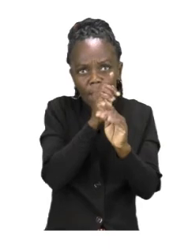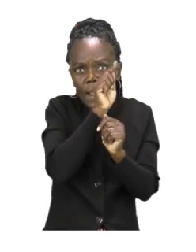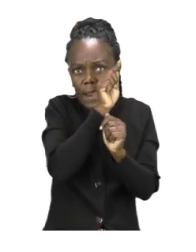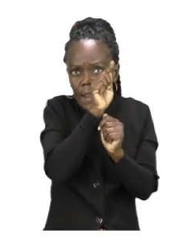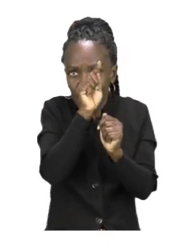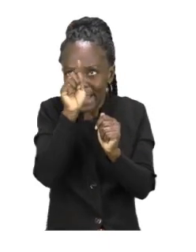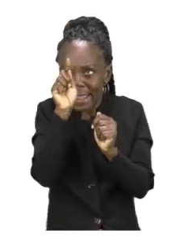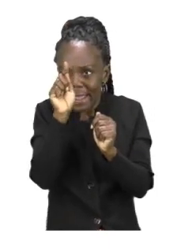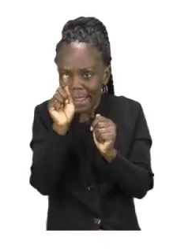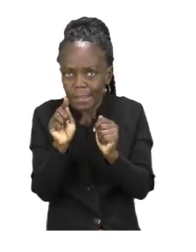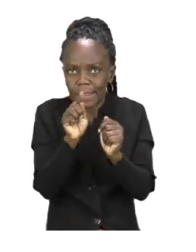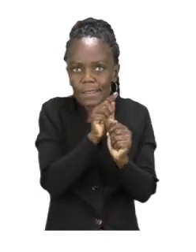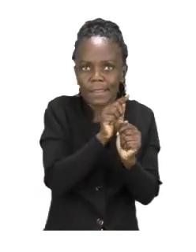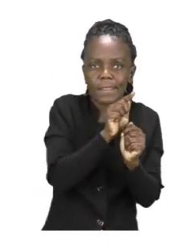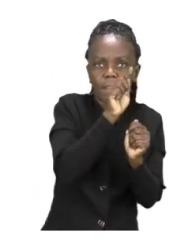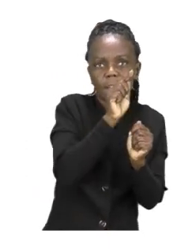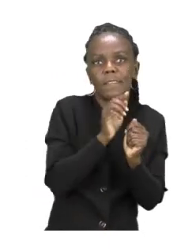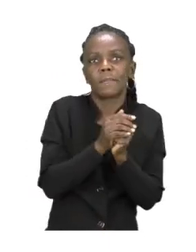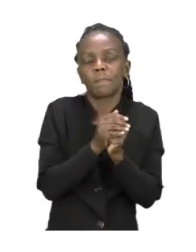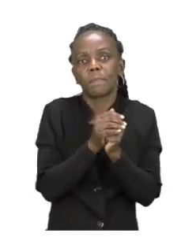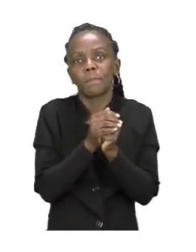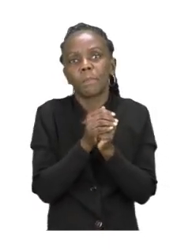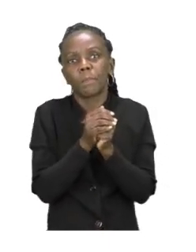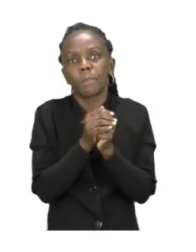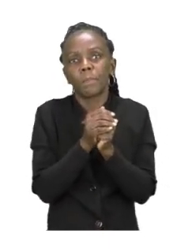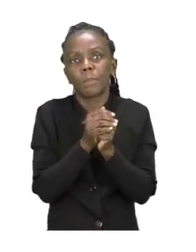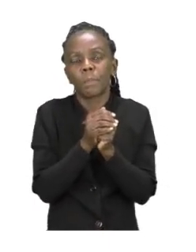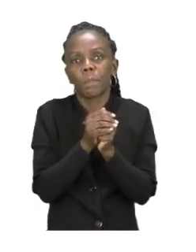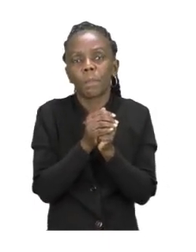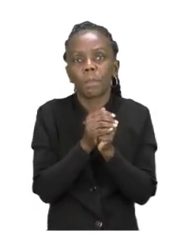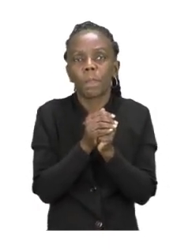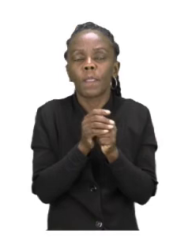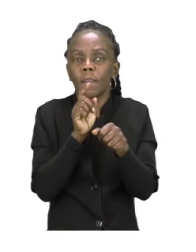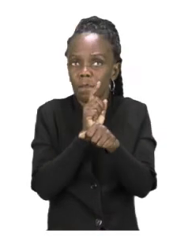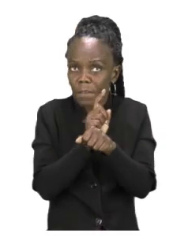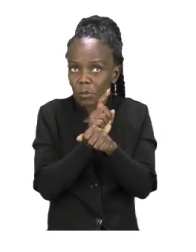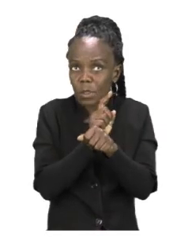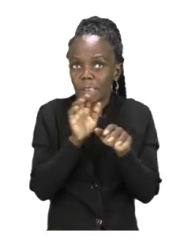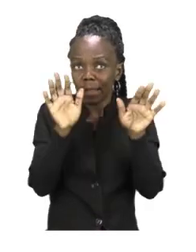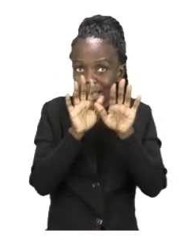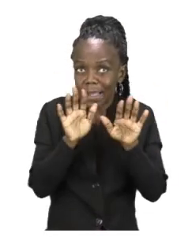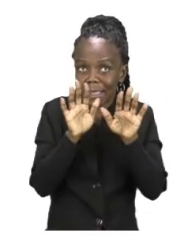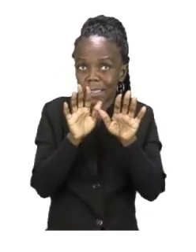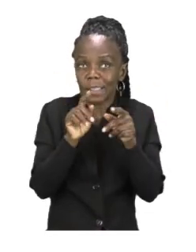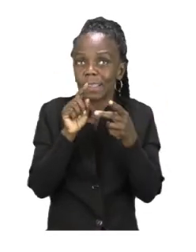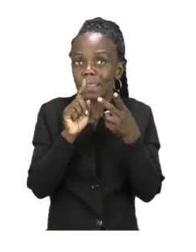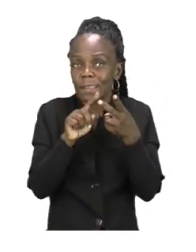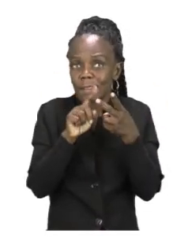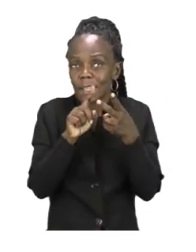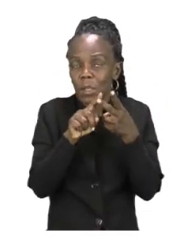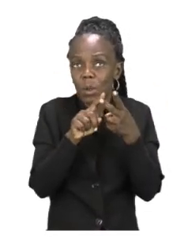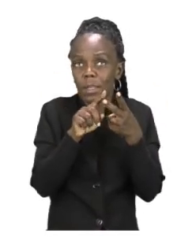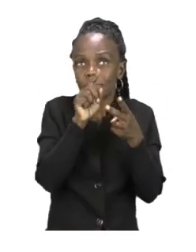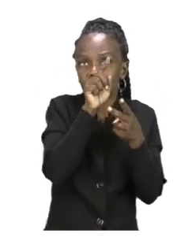well. So the first box you're coloring, the second box you are tracing, the third